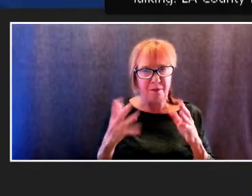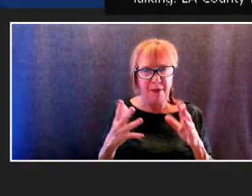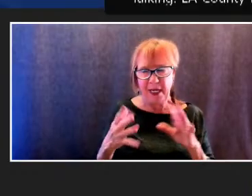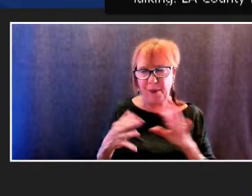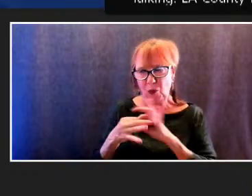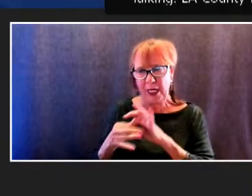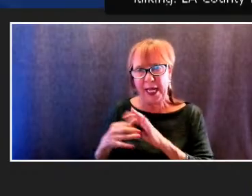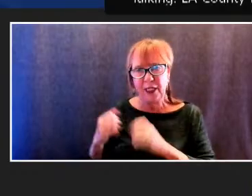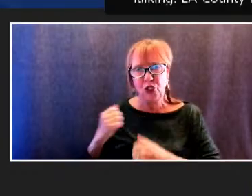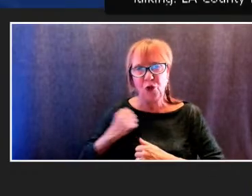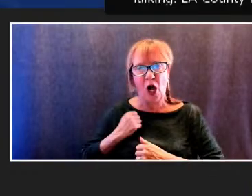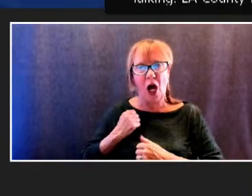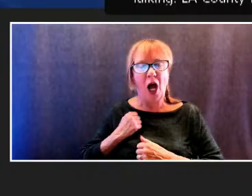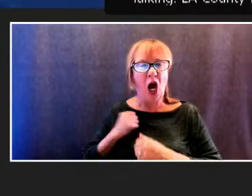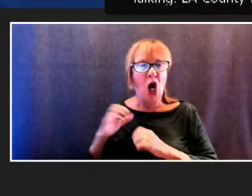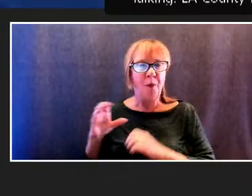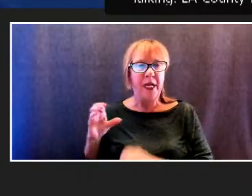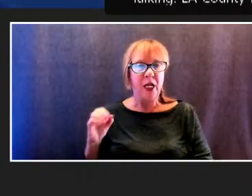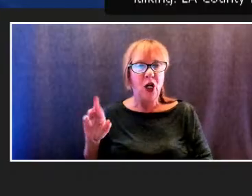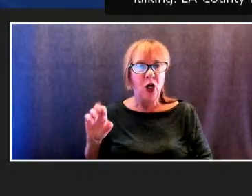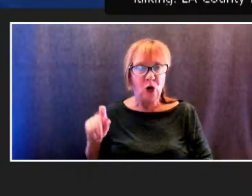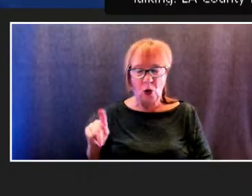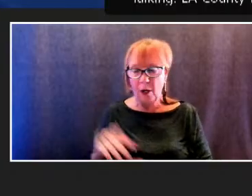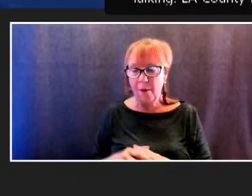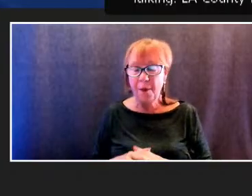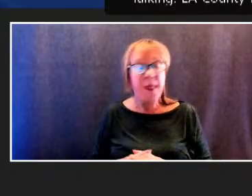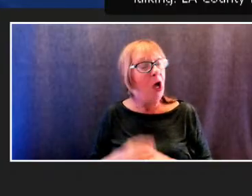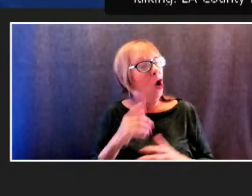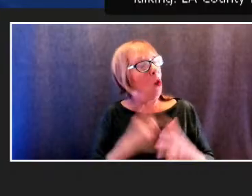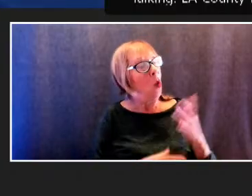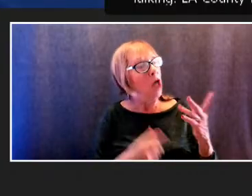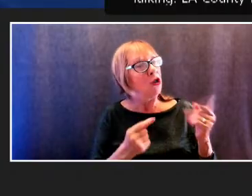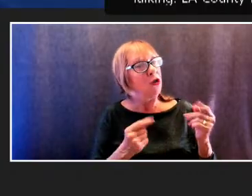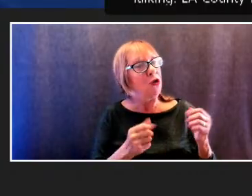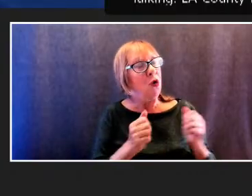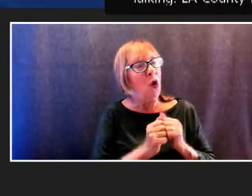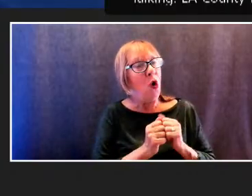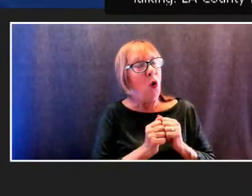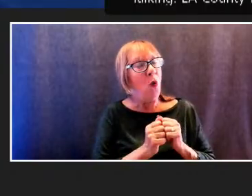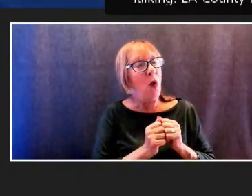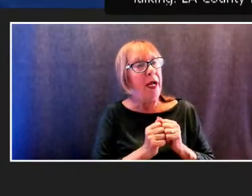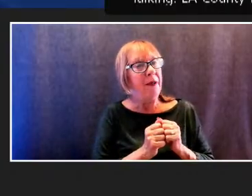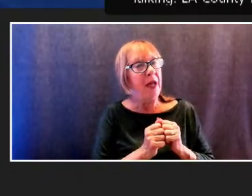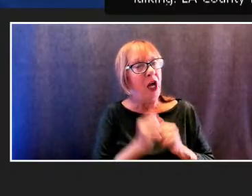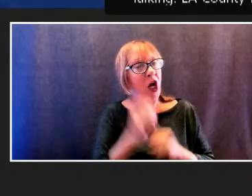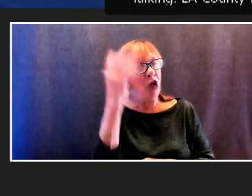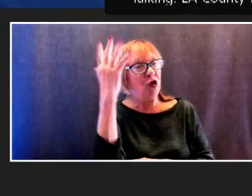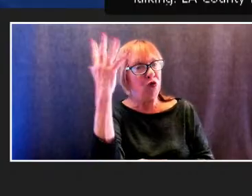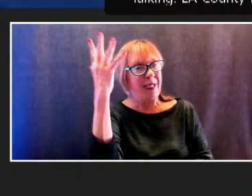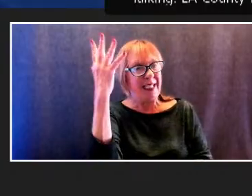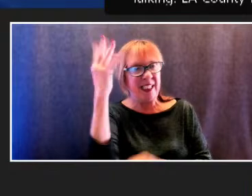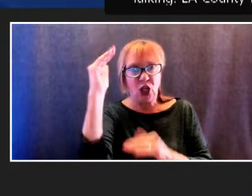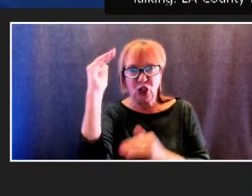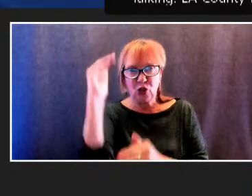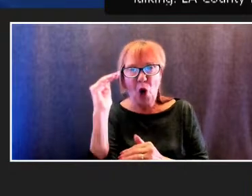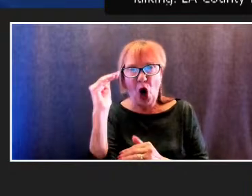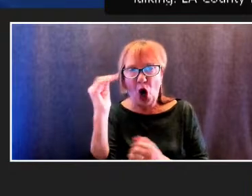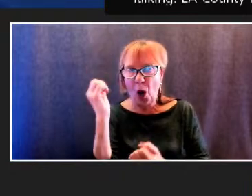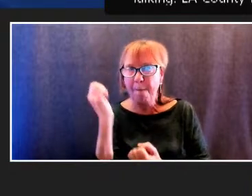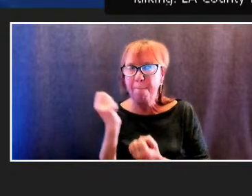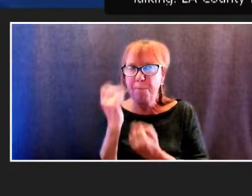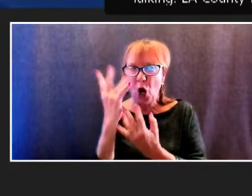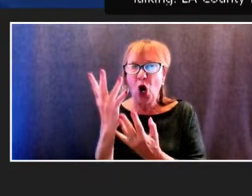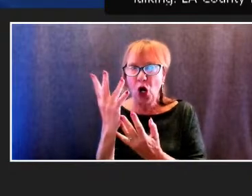it also. It asks, what can we do with smaller burned trees that the Army Corps did not remove? There's a lot of